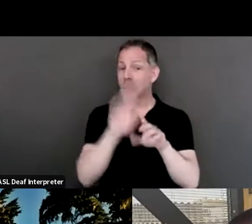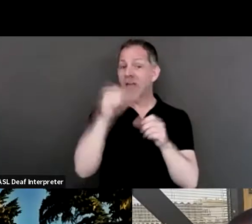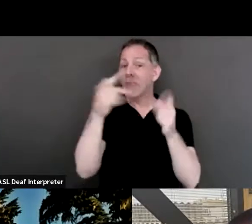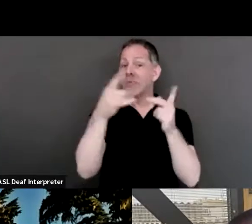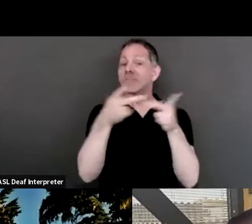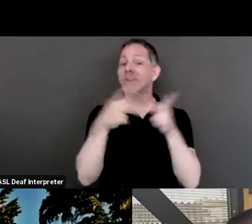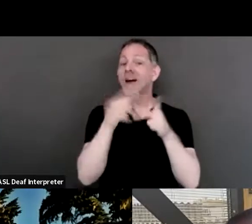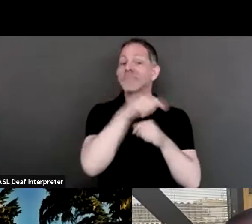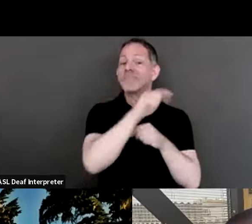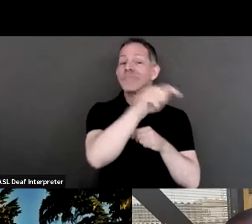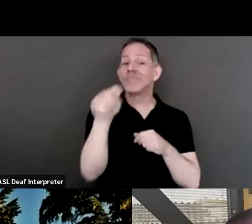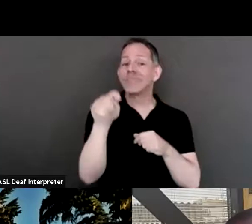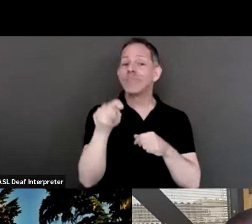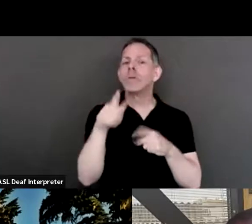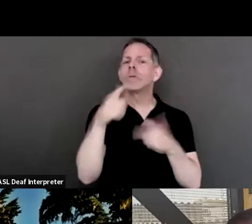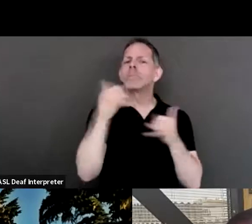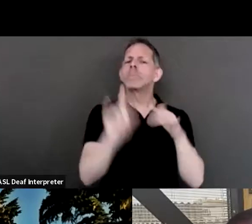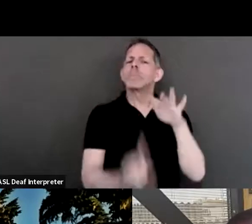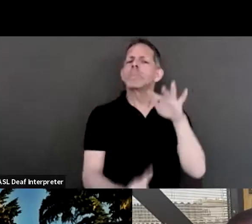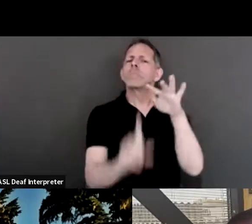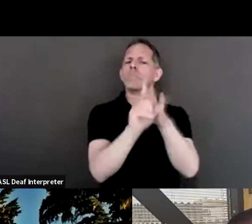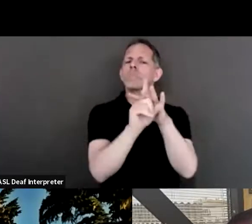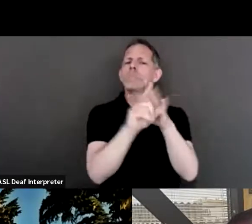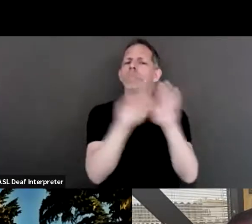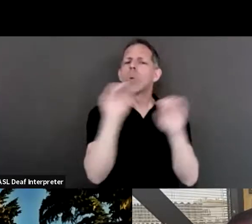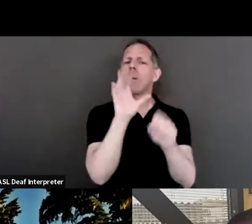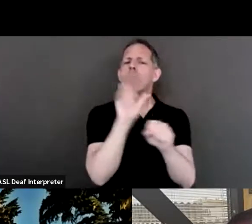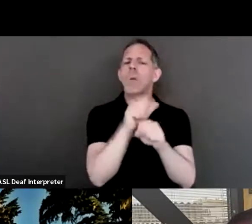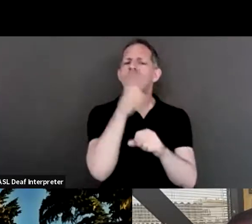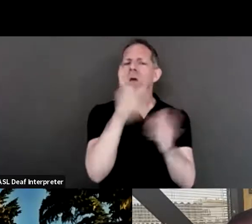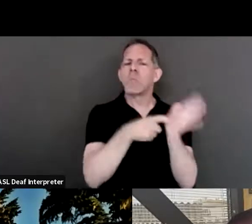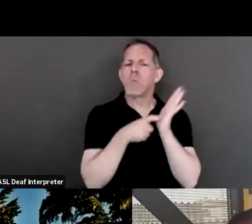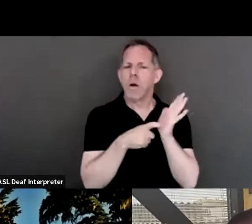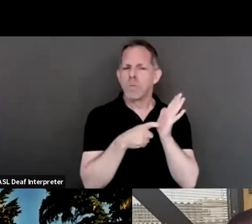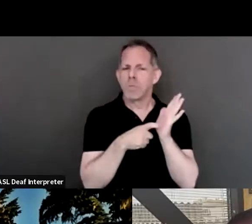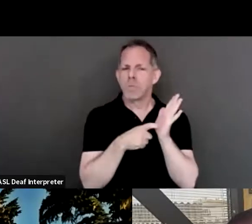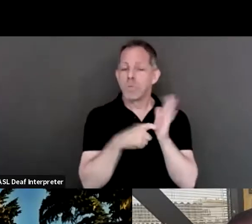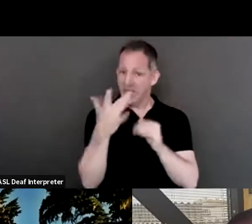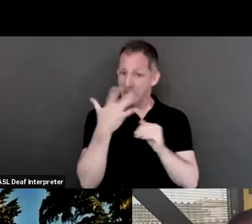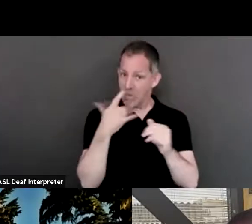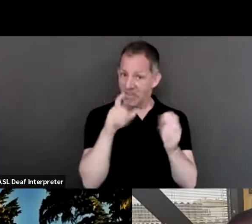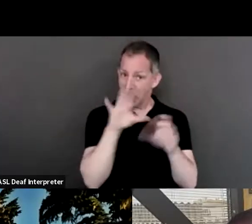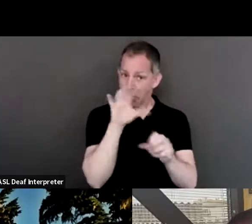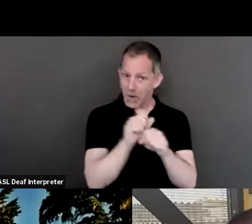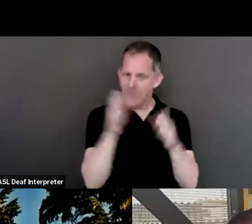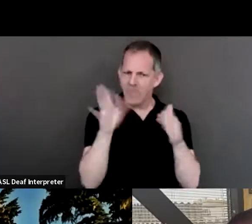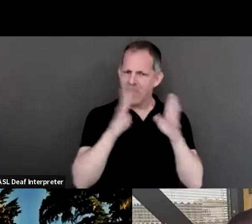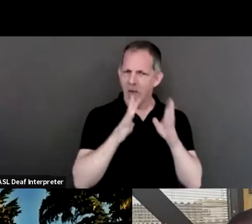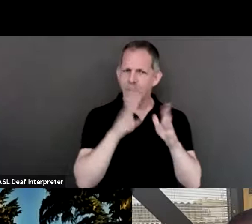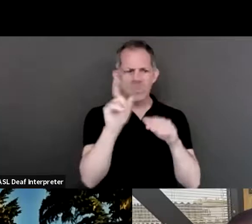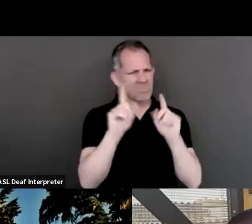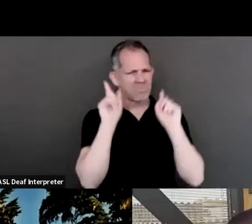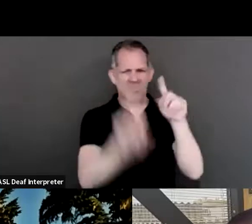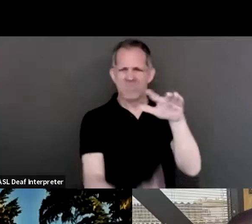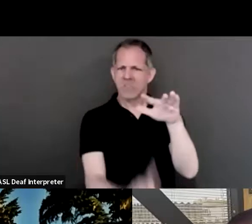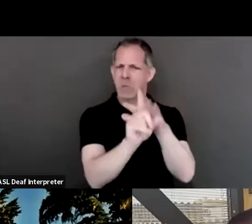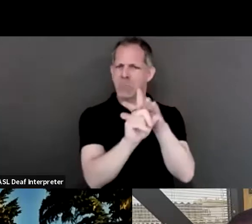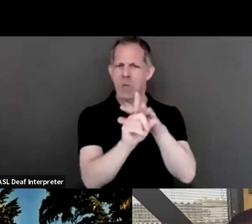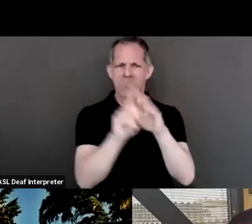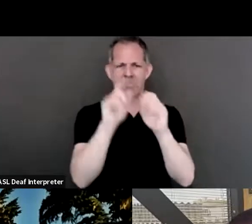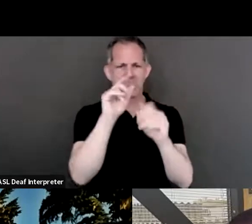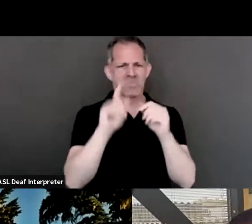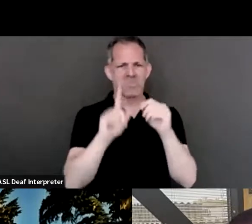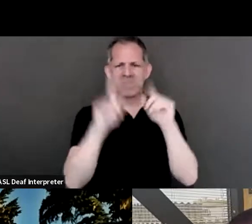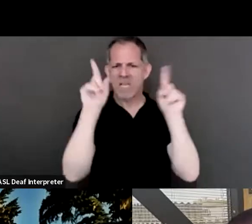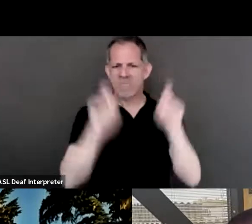appointment. We just prefer one. You can get results in 1 to 2 days. And then the healthcare system is still set up for testing as well. So we